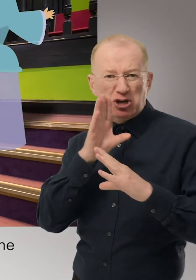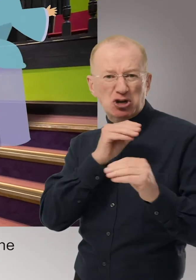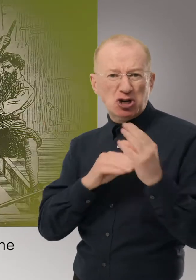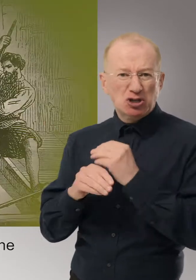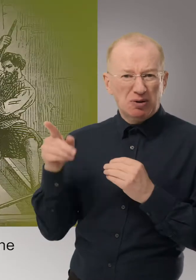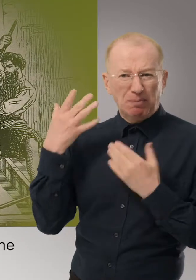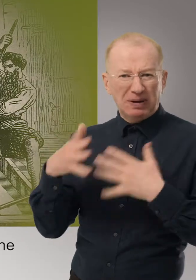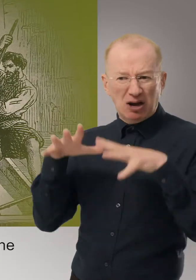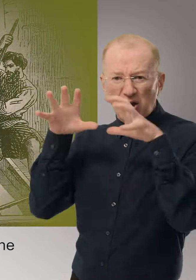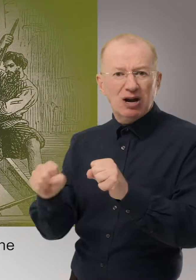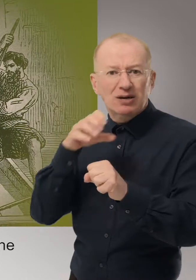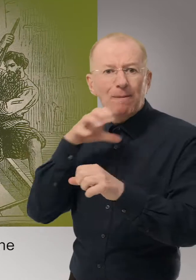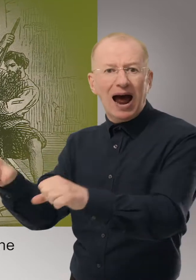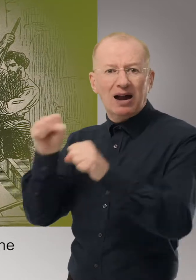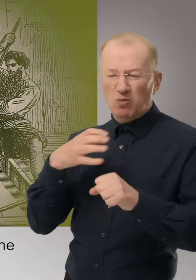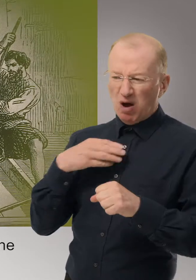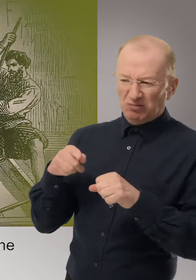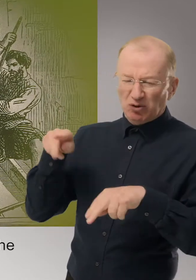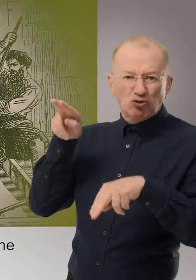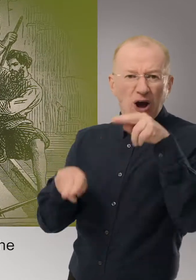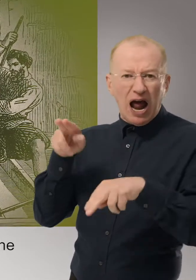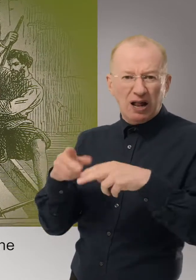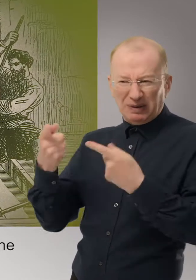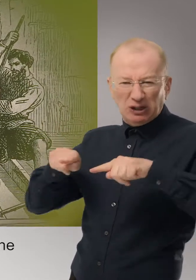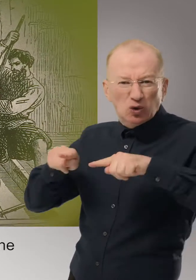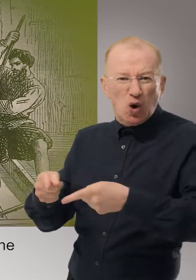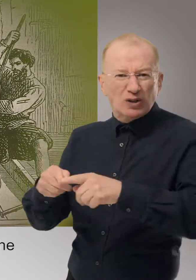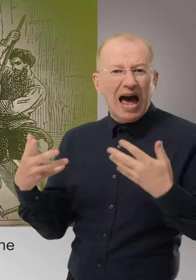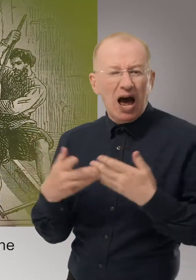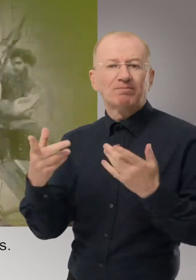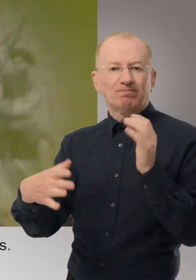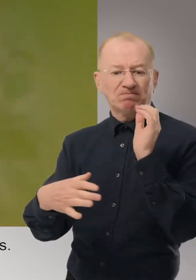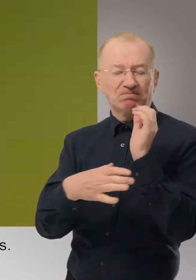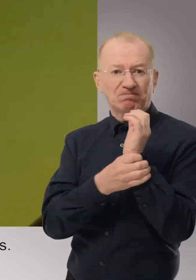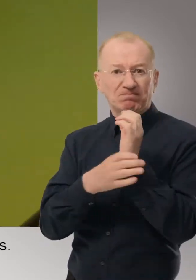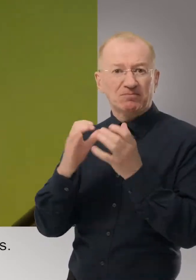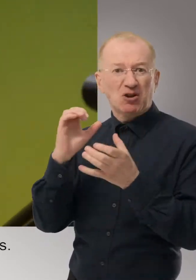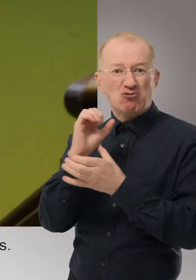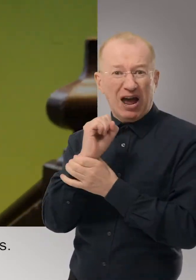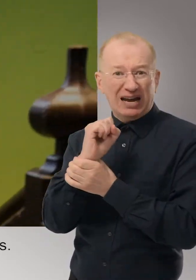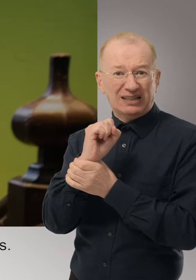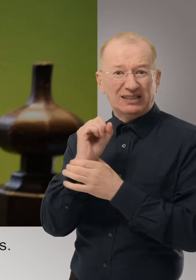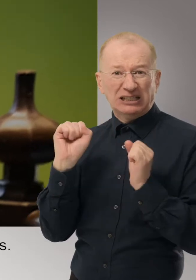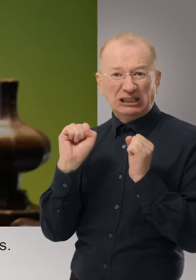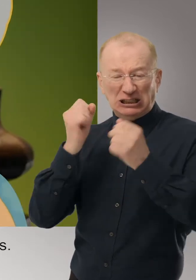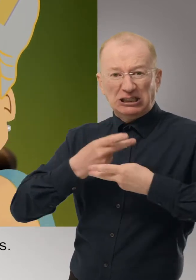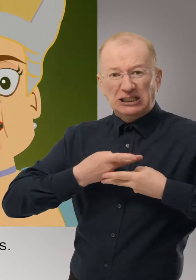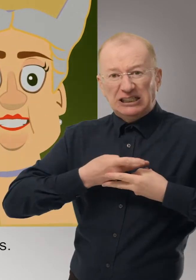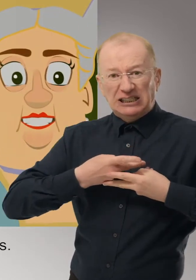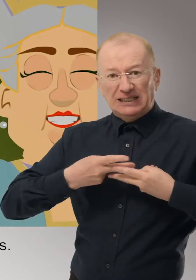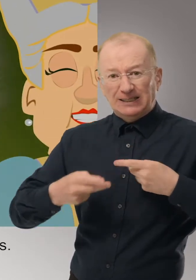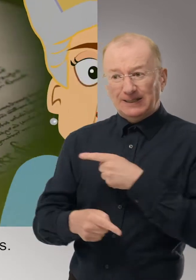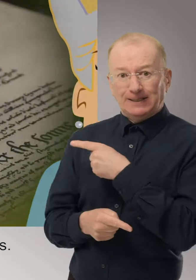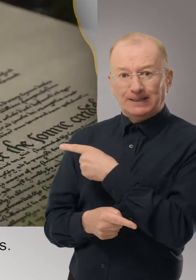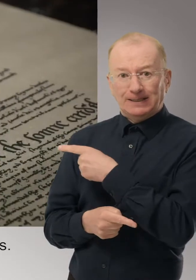buildings. I heard rumour of him putting a man to the rack to extract evidence for a trial, which was not uncommon in those